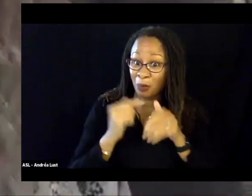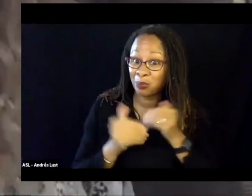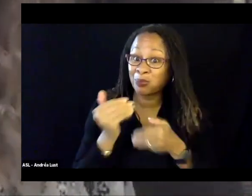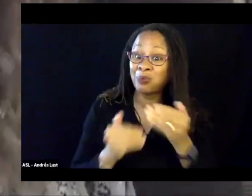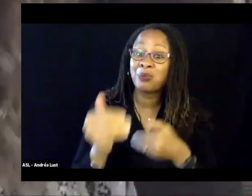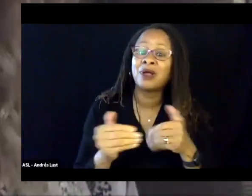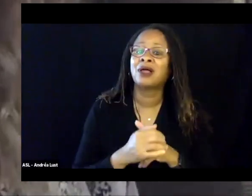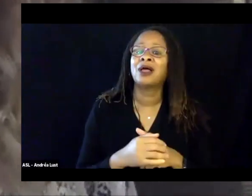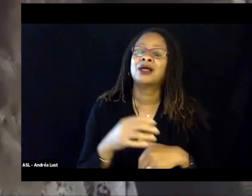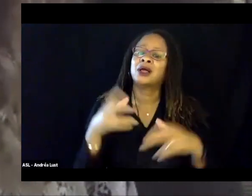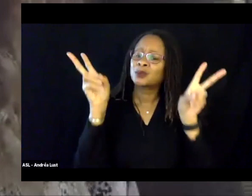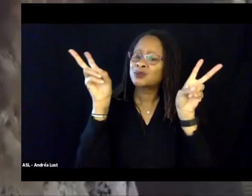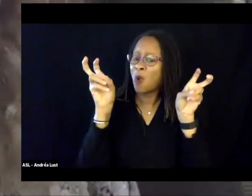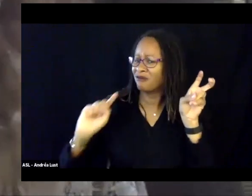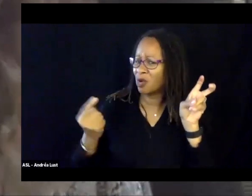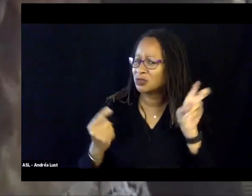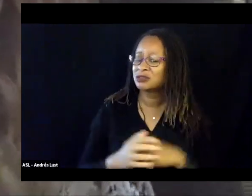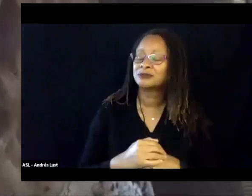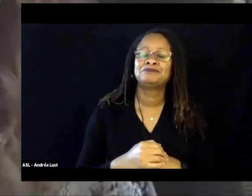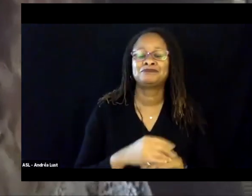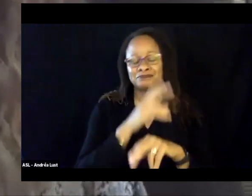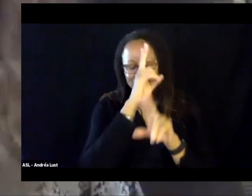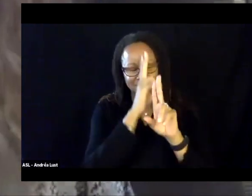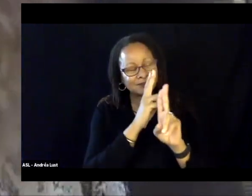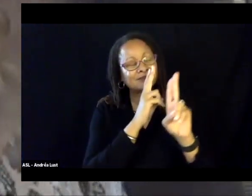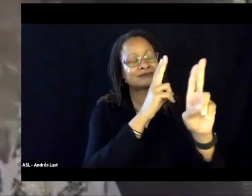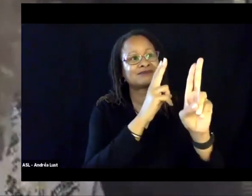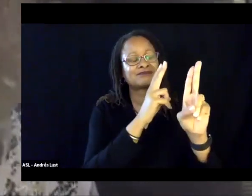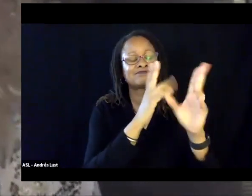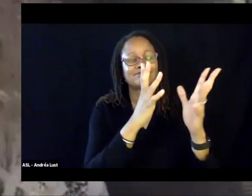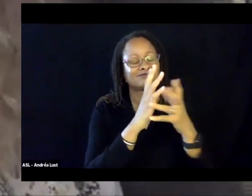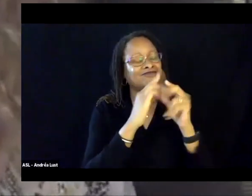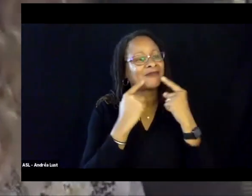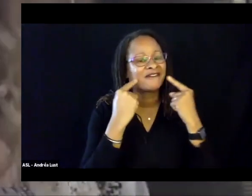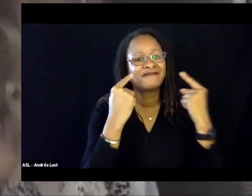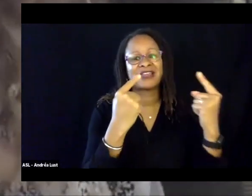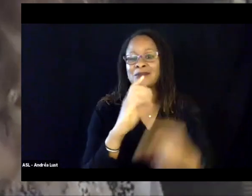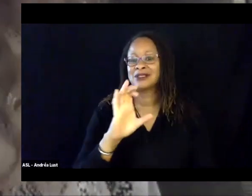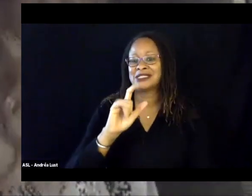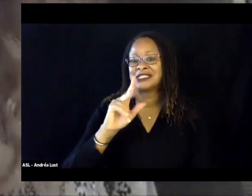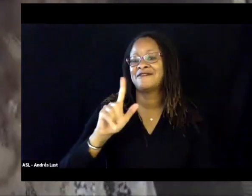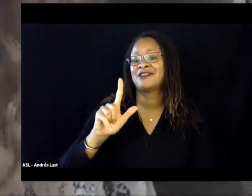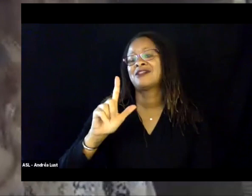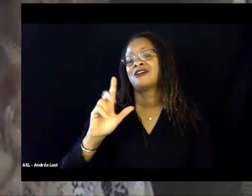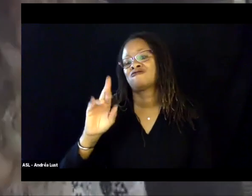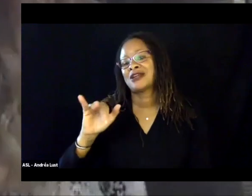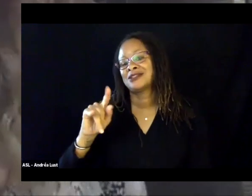wanted to quote the Honorable and legendary civil rights leader, John